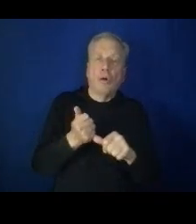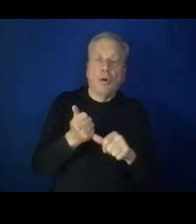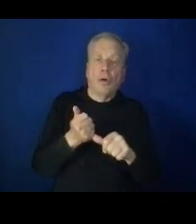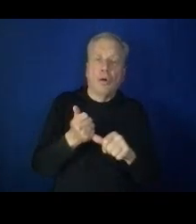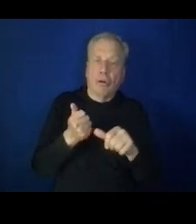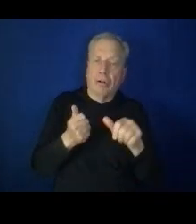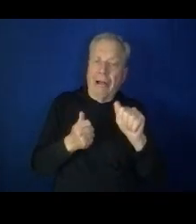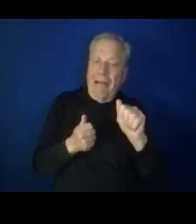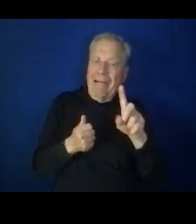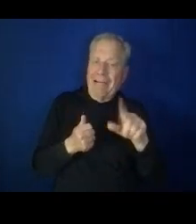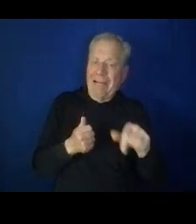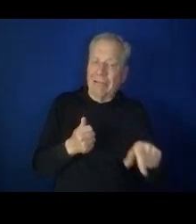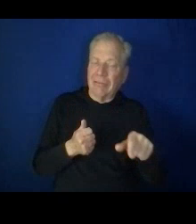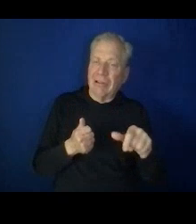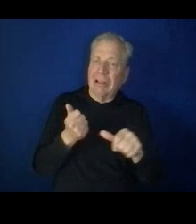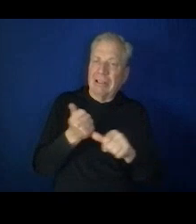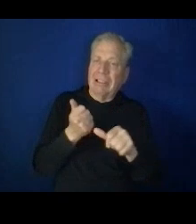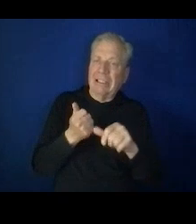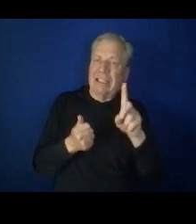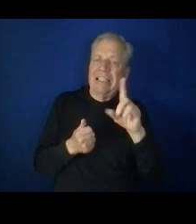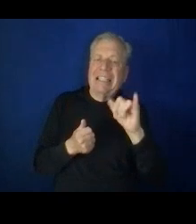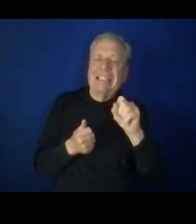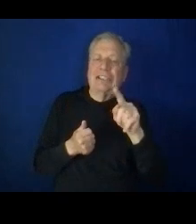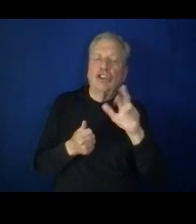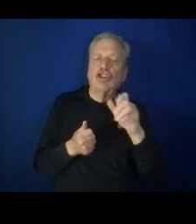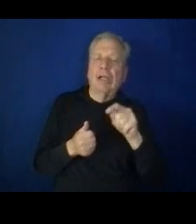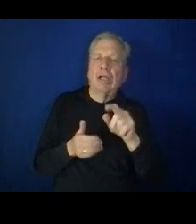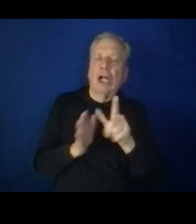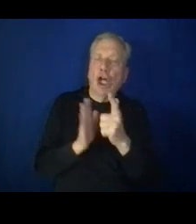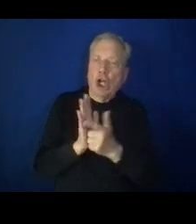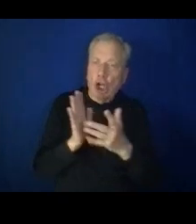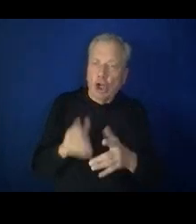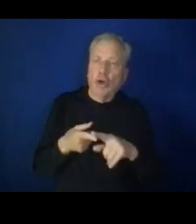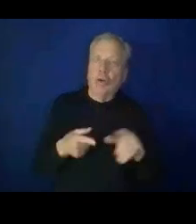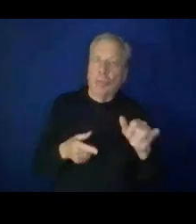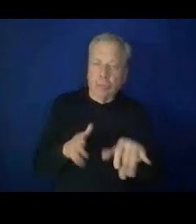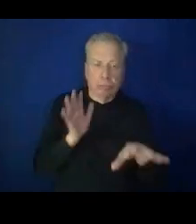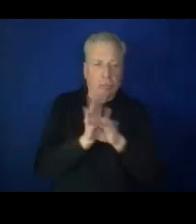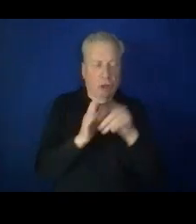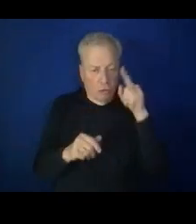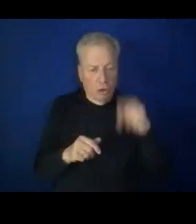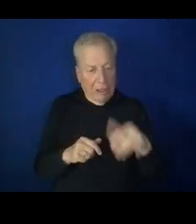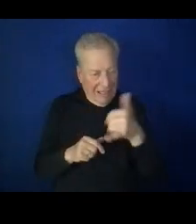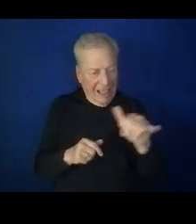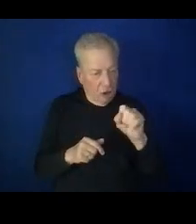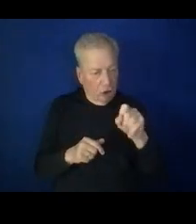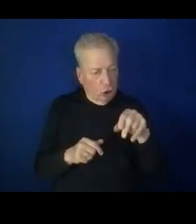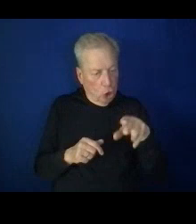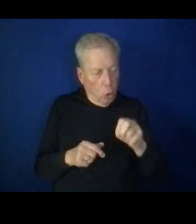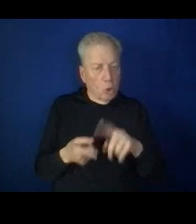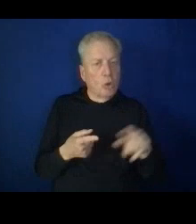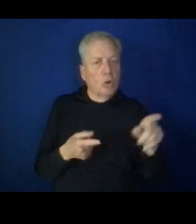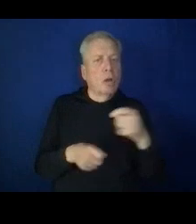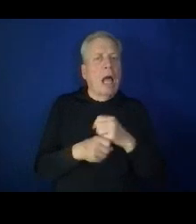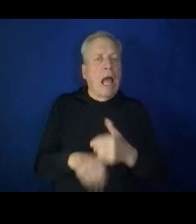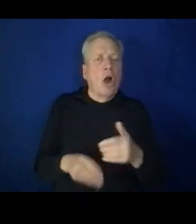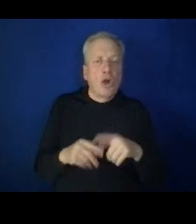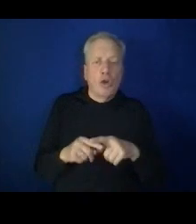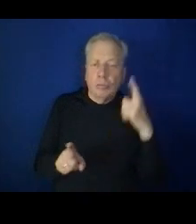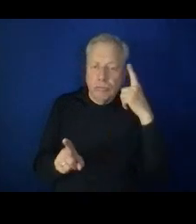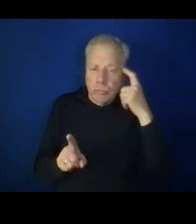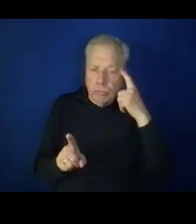So a prosecuting attorney that's designated to be here in Yellowstone, Grand Teton as well, to help prosecute these types of